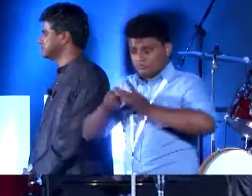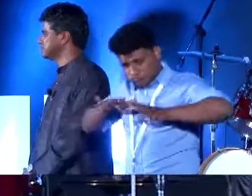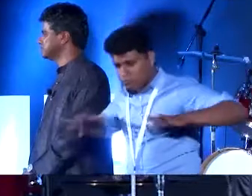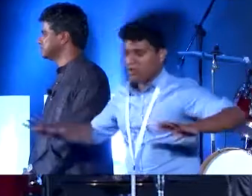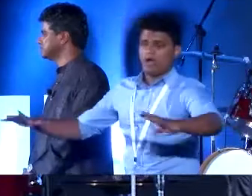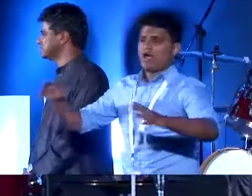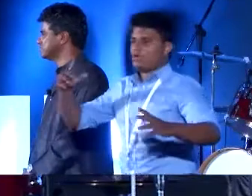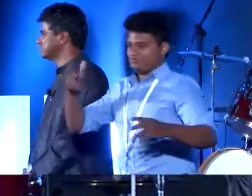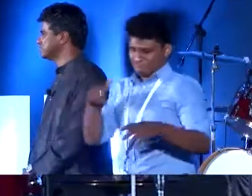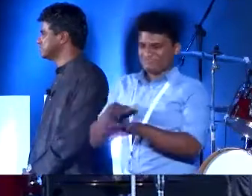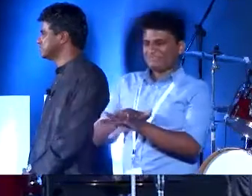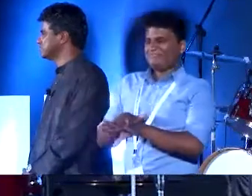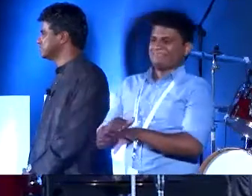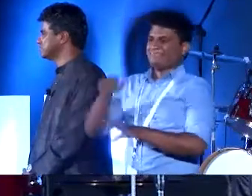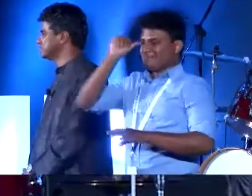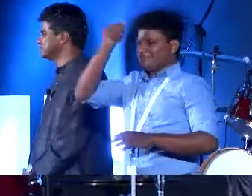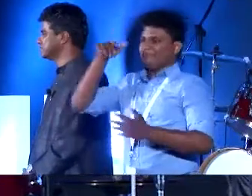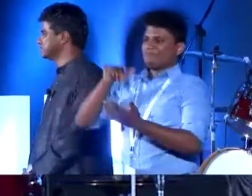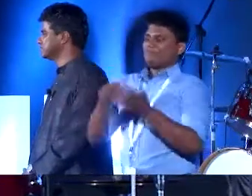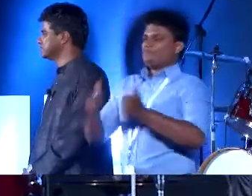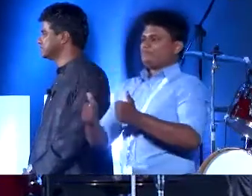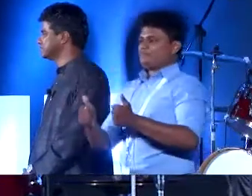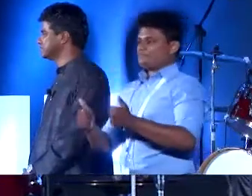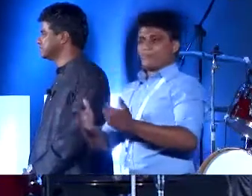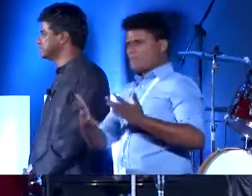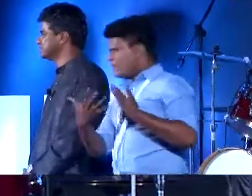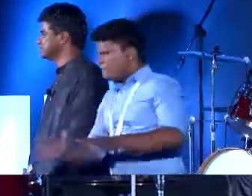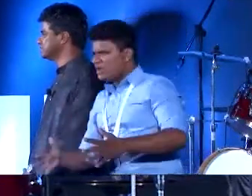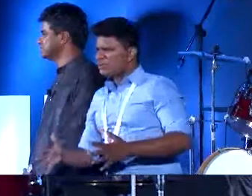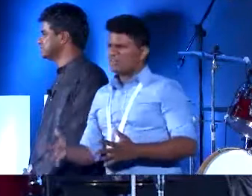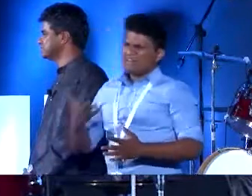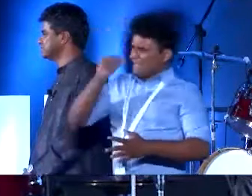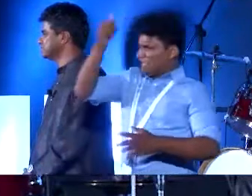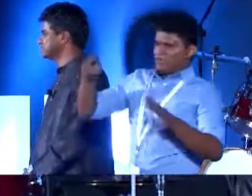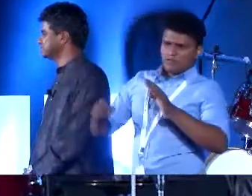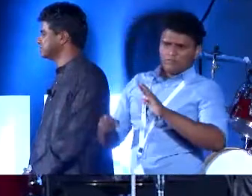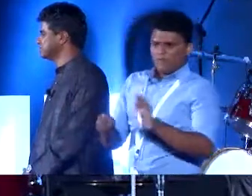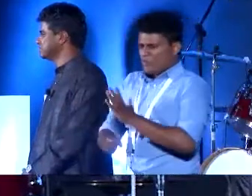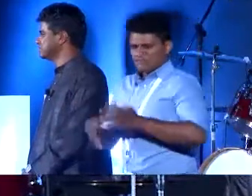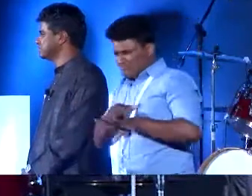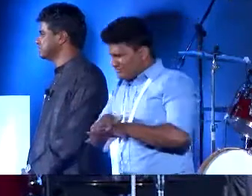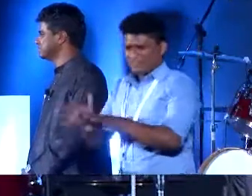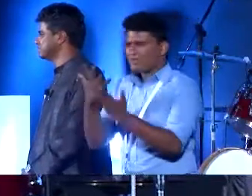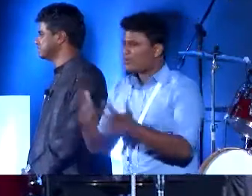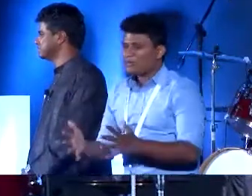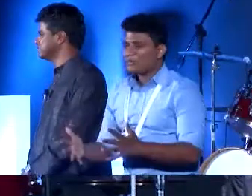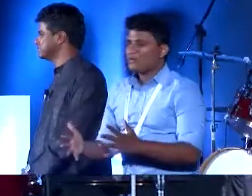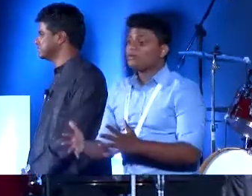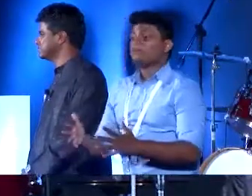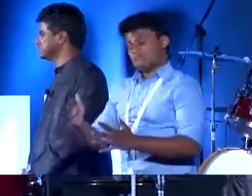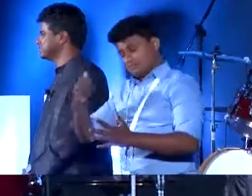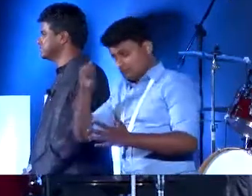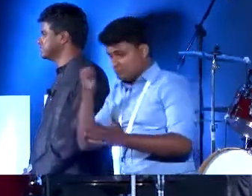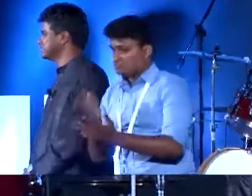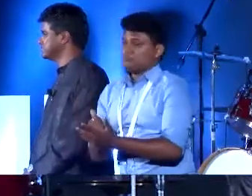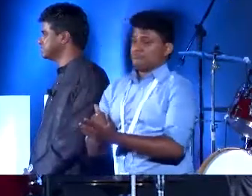India Inclusion Summit. It is not over. We are still not aware. We are still not inclusive. So I think it's so